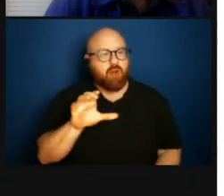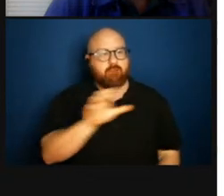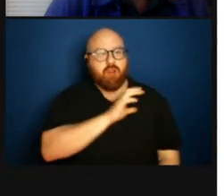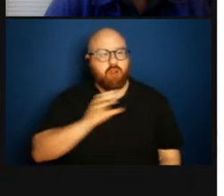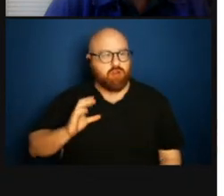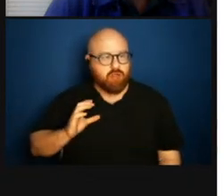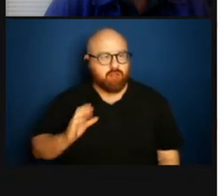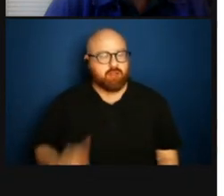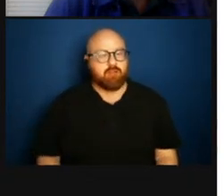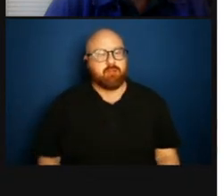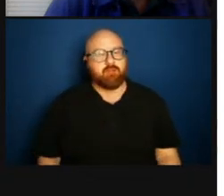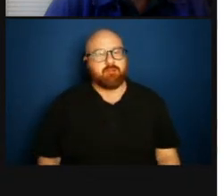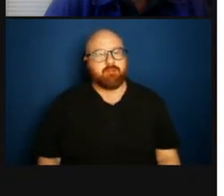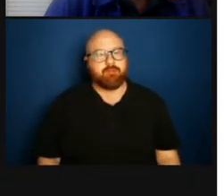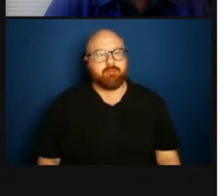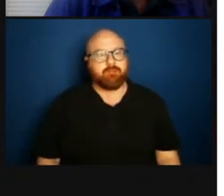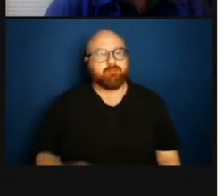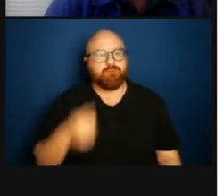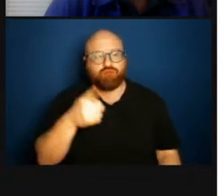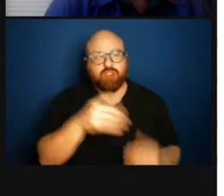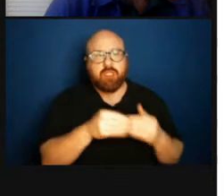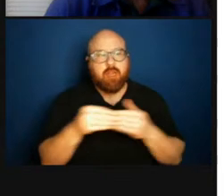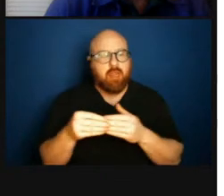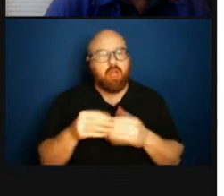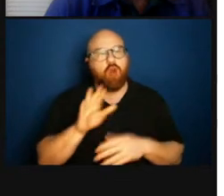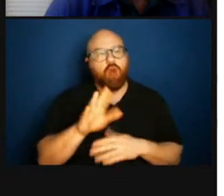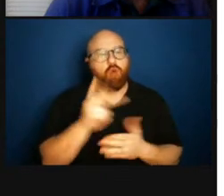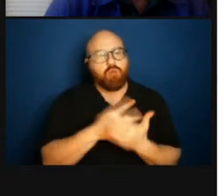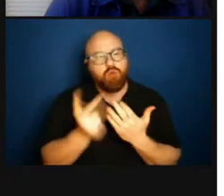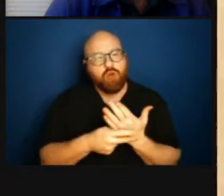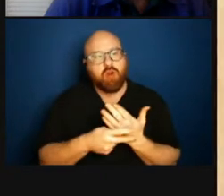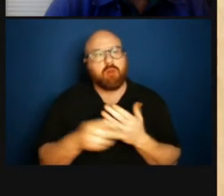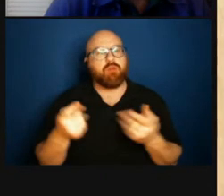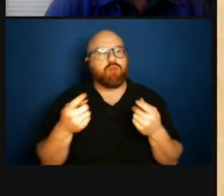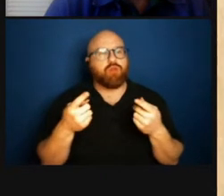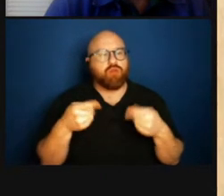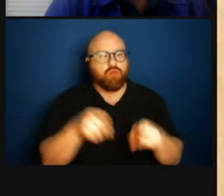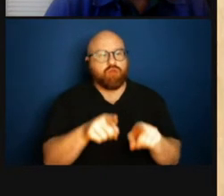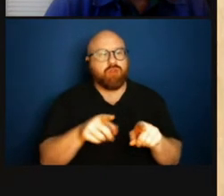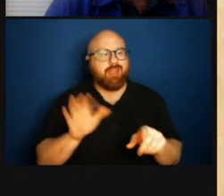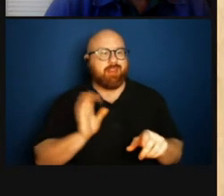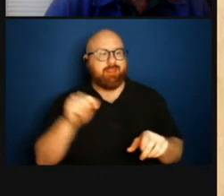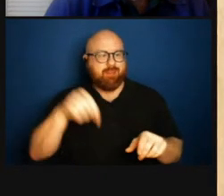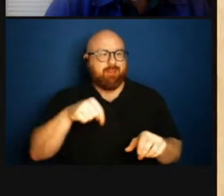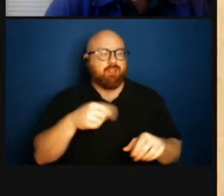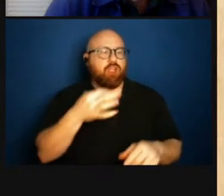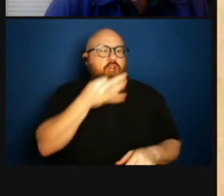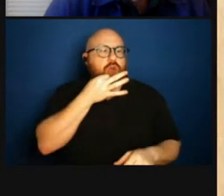programming next during the anniversary year. Next.